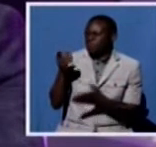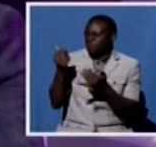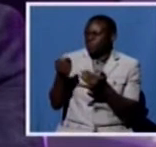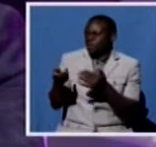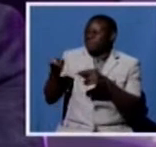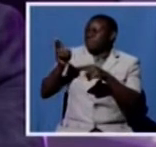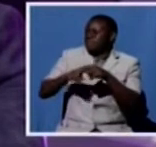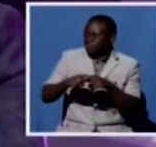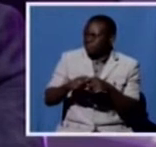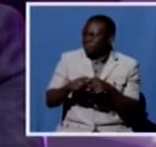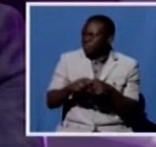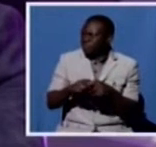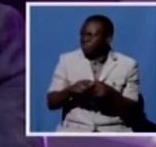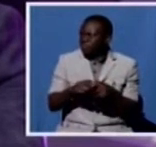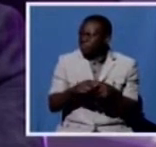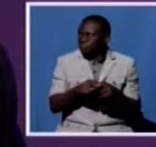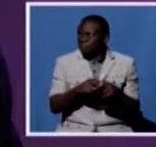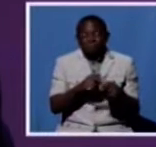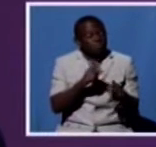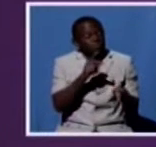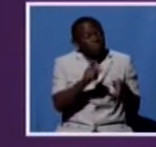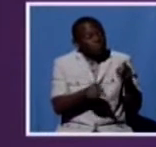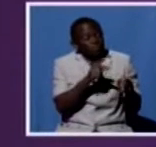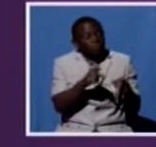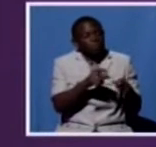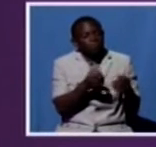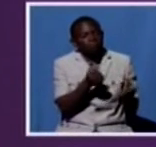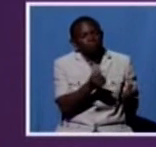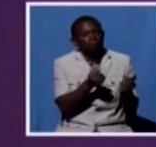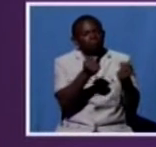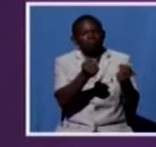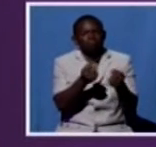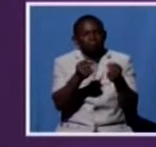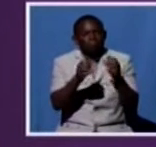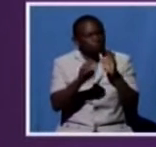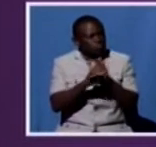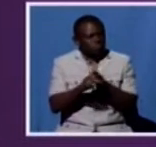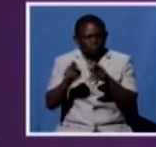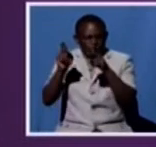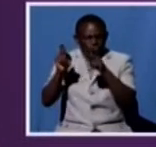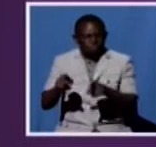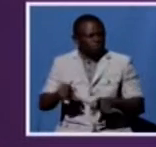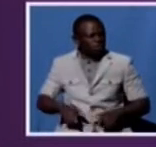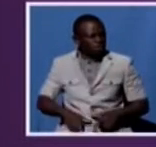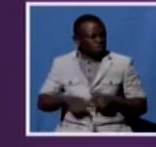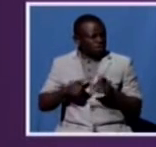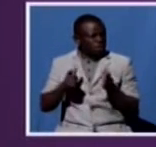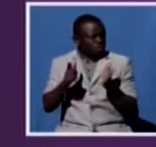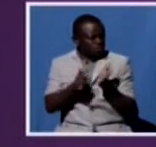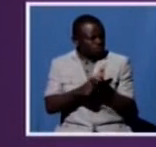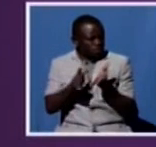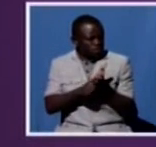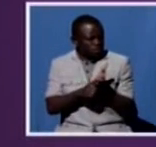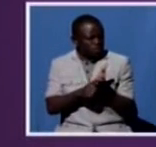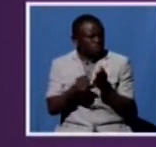a reduction in terms of reducing people's travel costs. If somebody started off from Lusaka and you've put 3 more toll gates, and they're probably driving to Livingstone